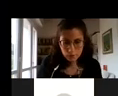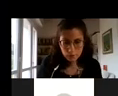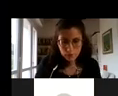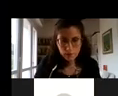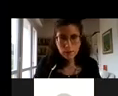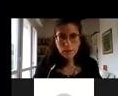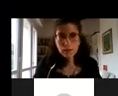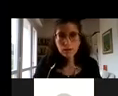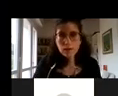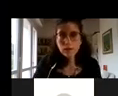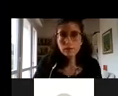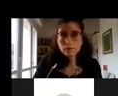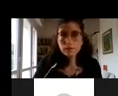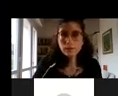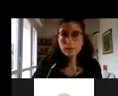the